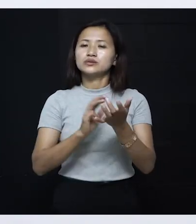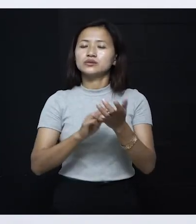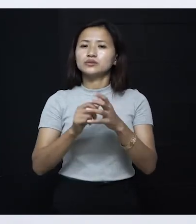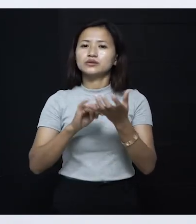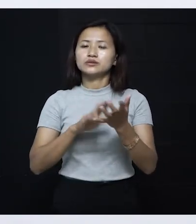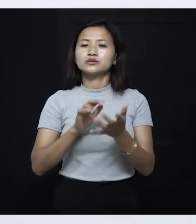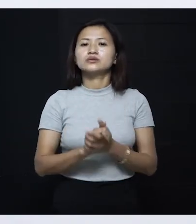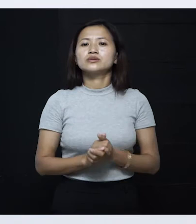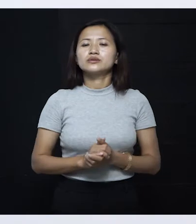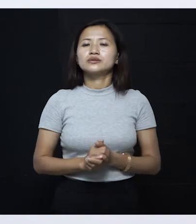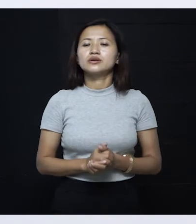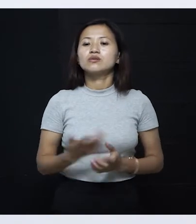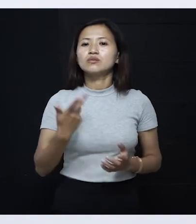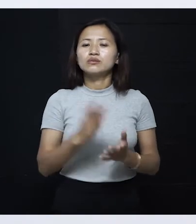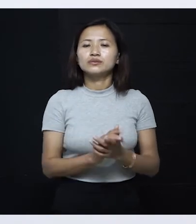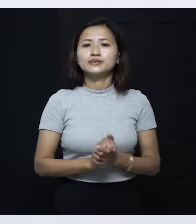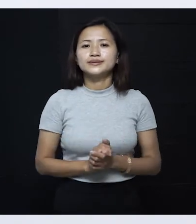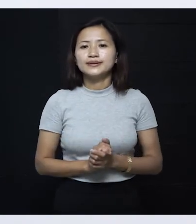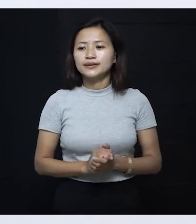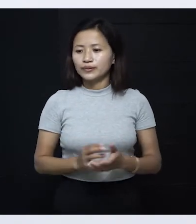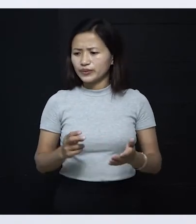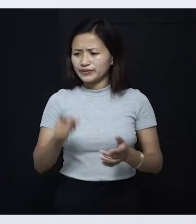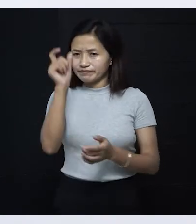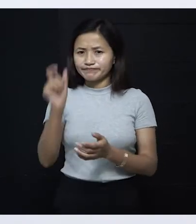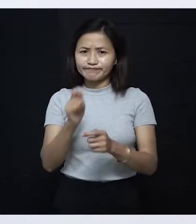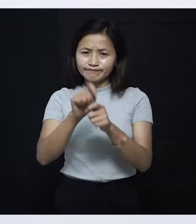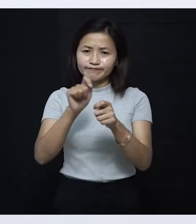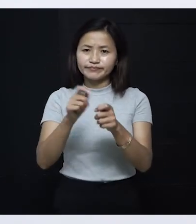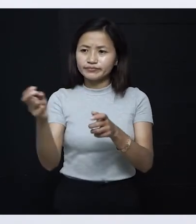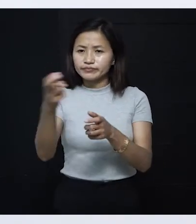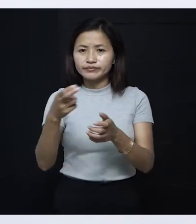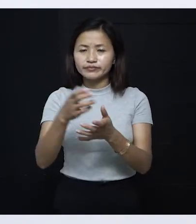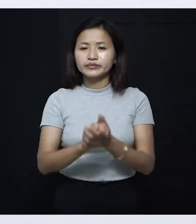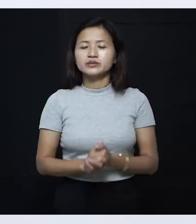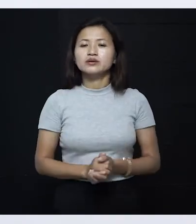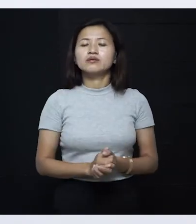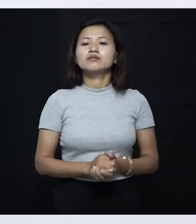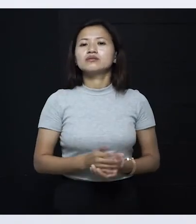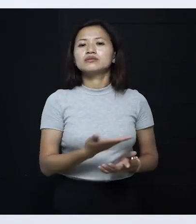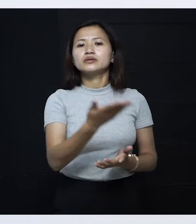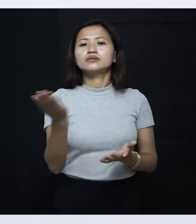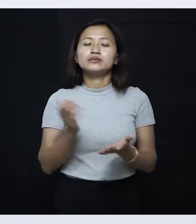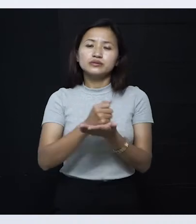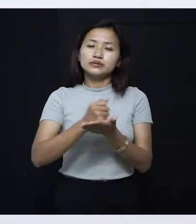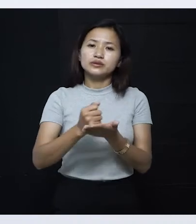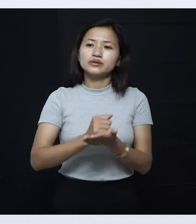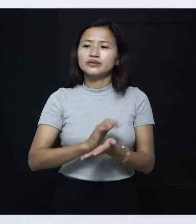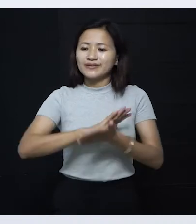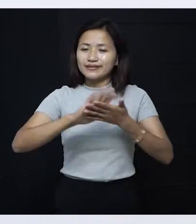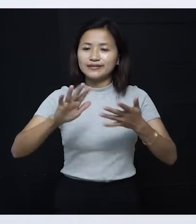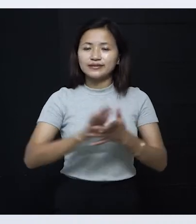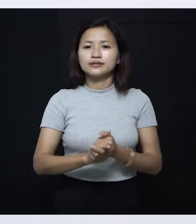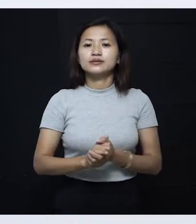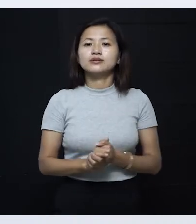sure of that. So what happened here is, what the farmers does is, okay, first they will try to find a clearing,